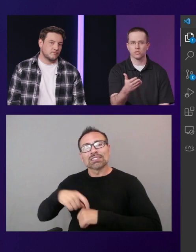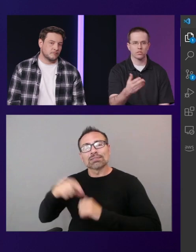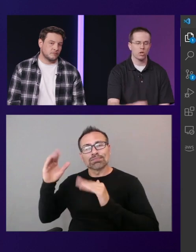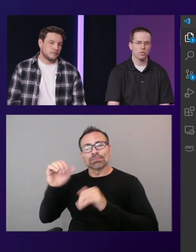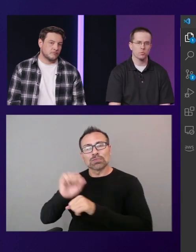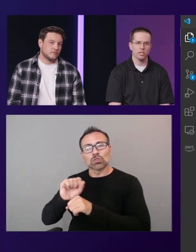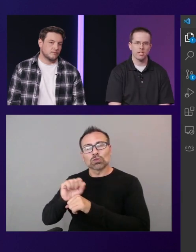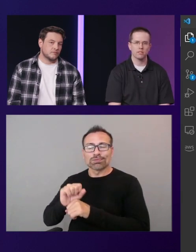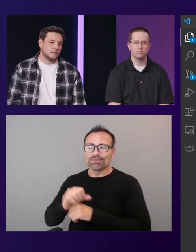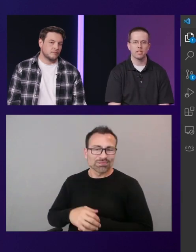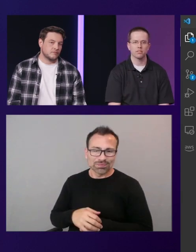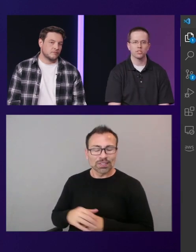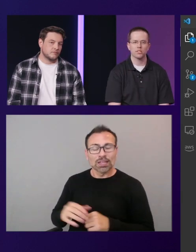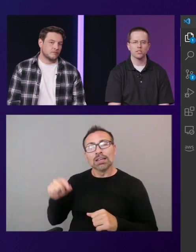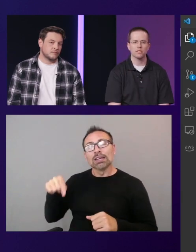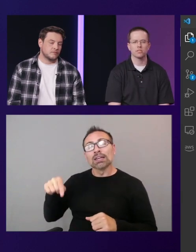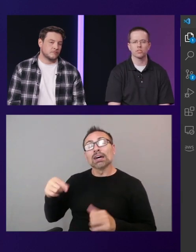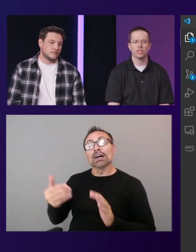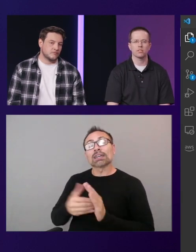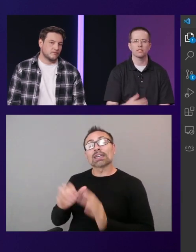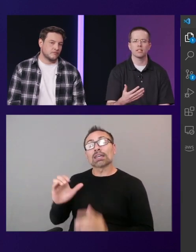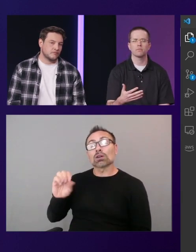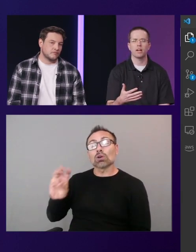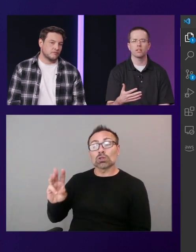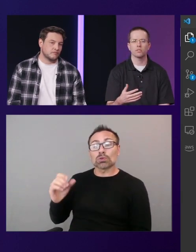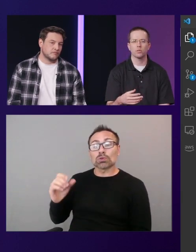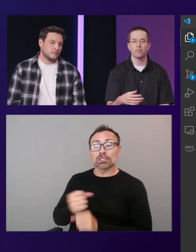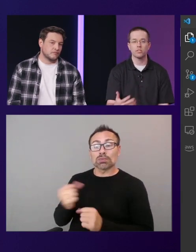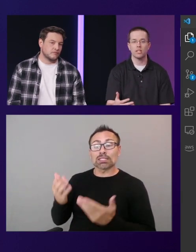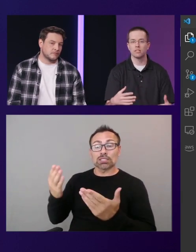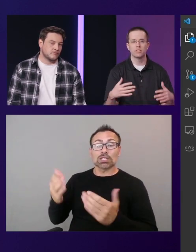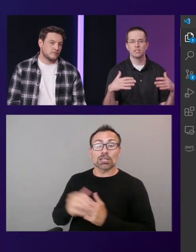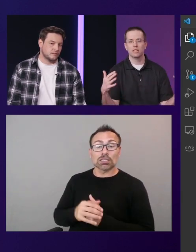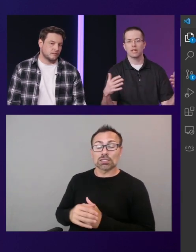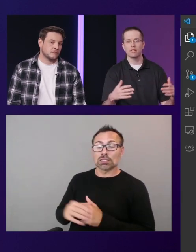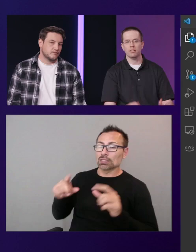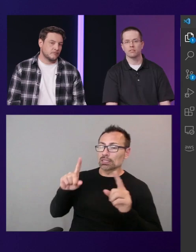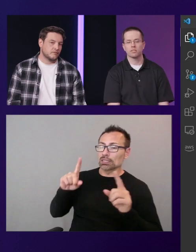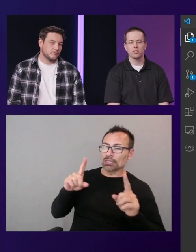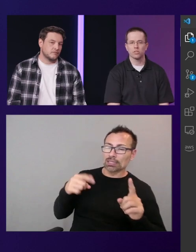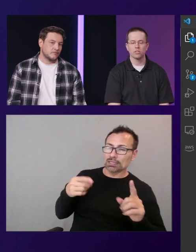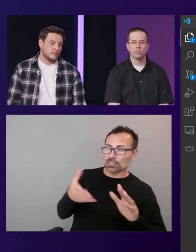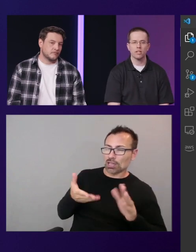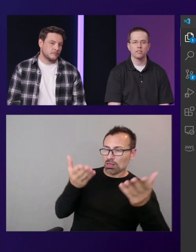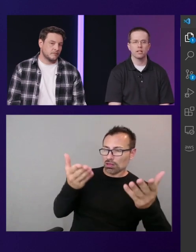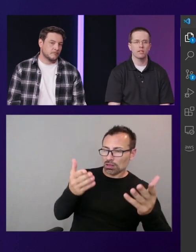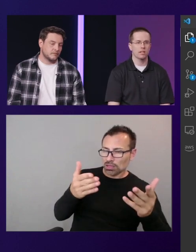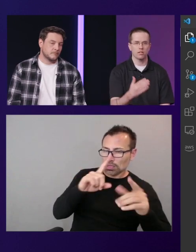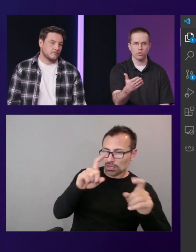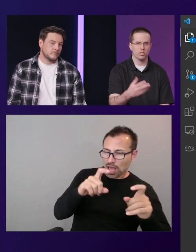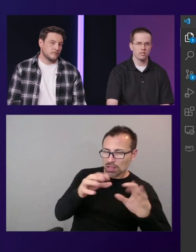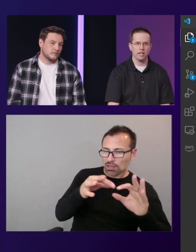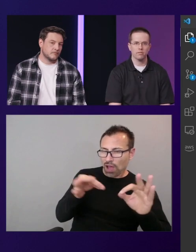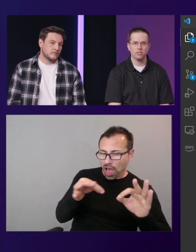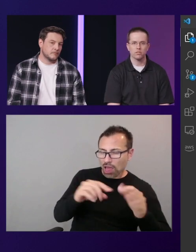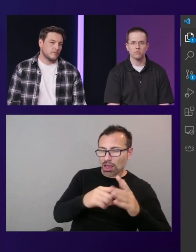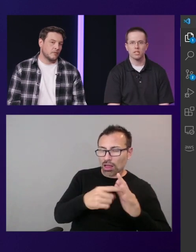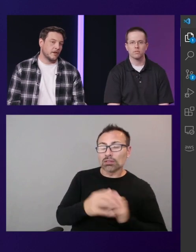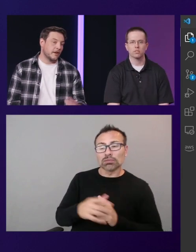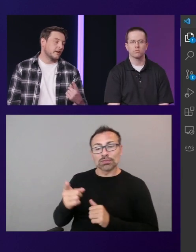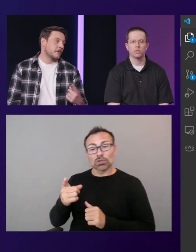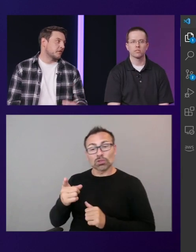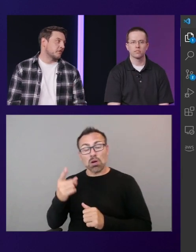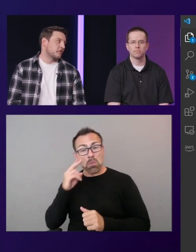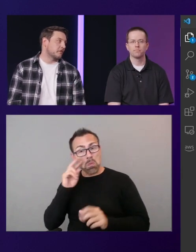these are Code Whisperer again making suggestions. It suggested test find all sorted by reg date. Again, that signature looks great, and then it wrote an entire